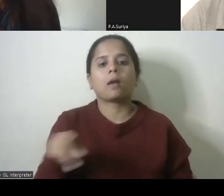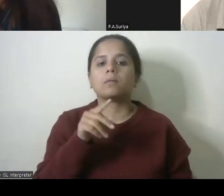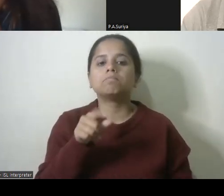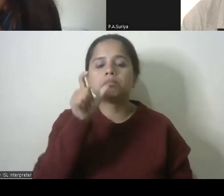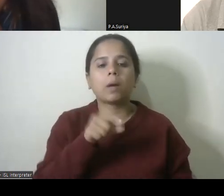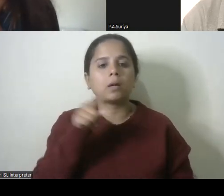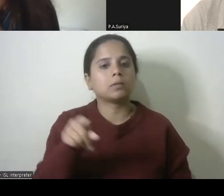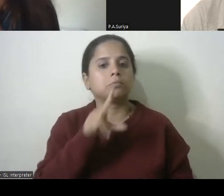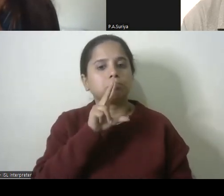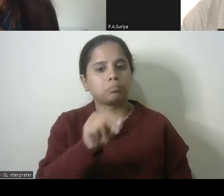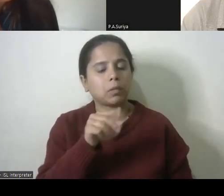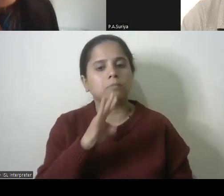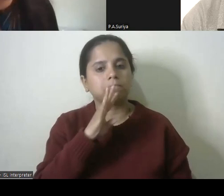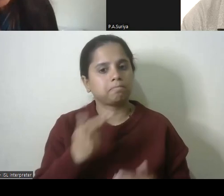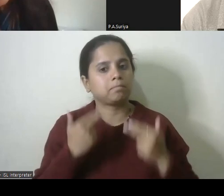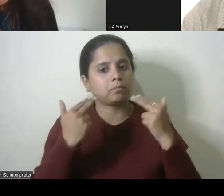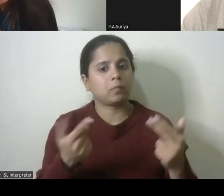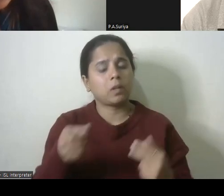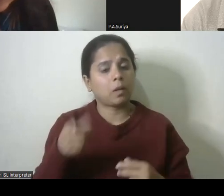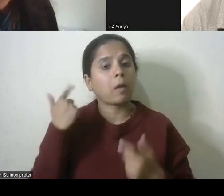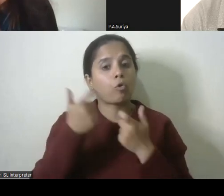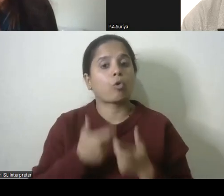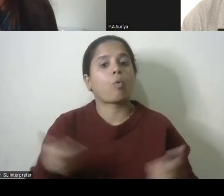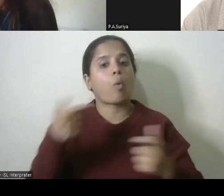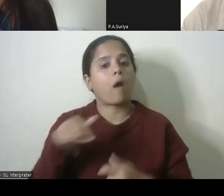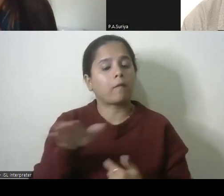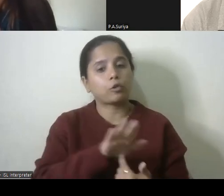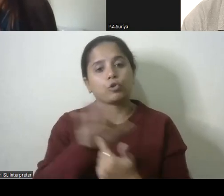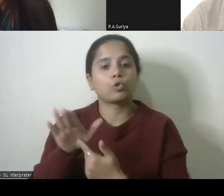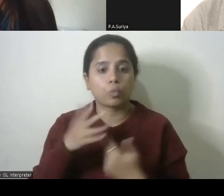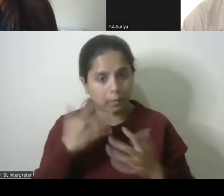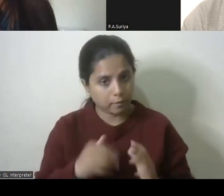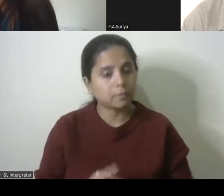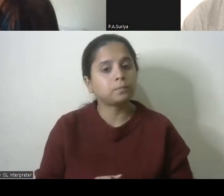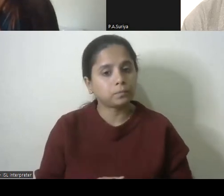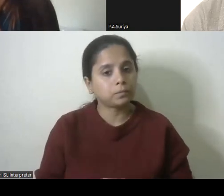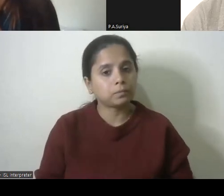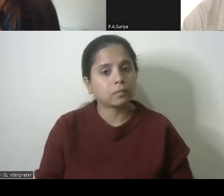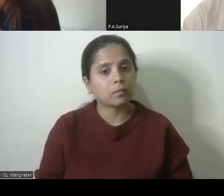Nepal. And he, at that conference, presented